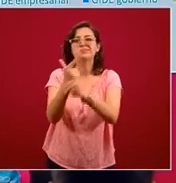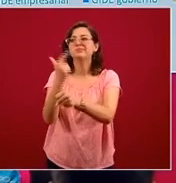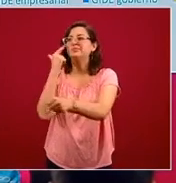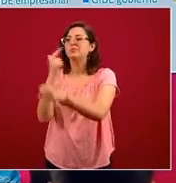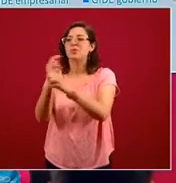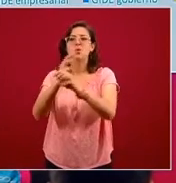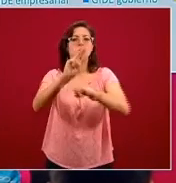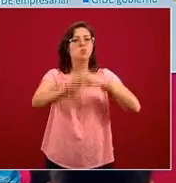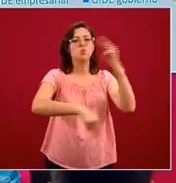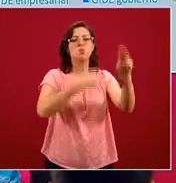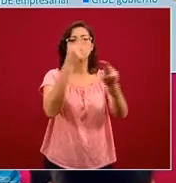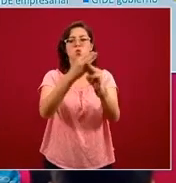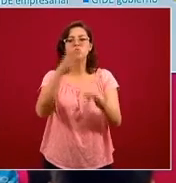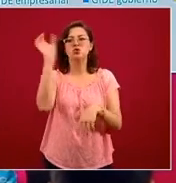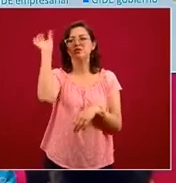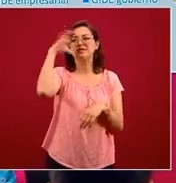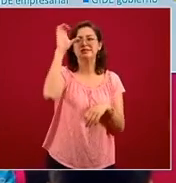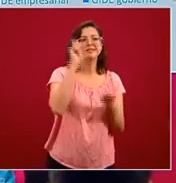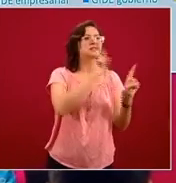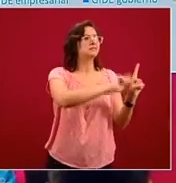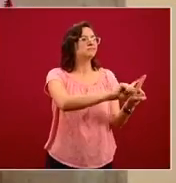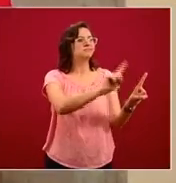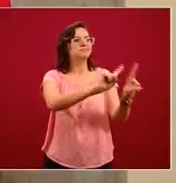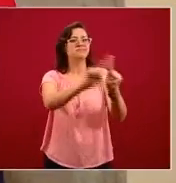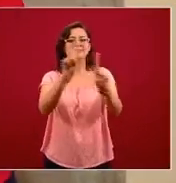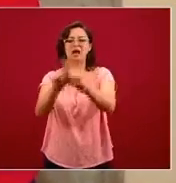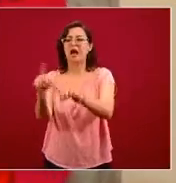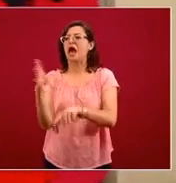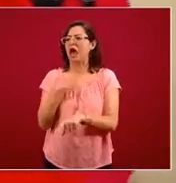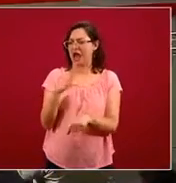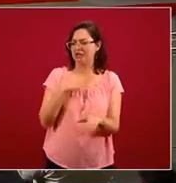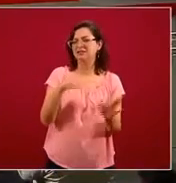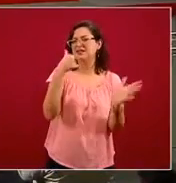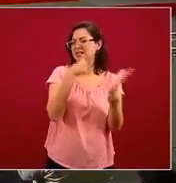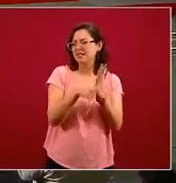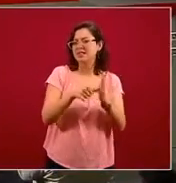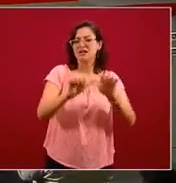Now, many scientists in the world have spoken up,